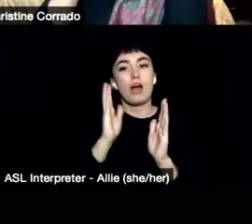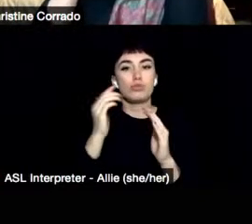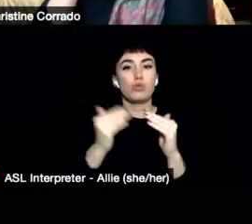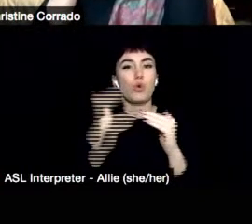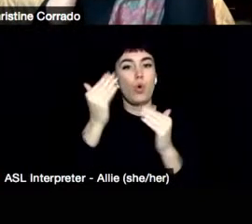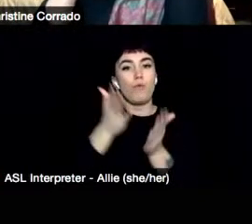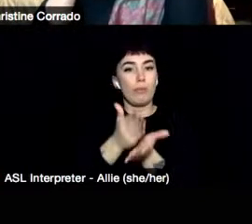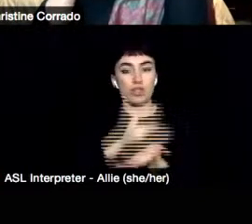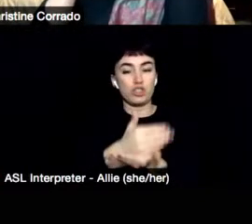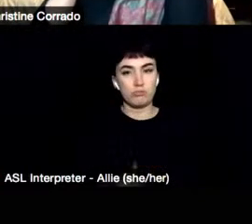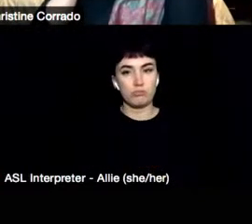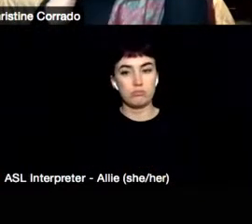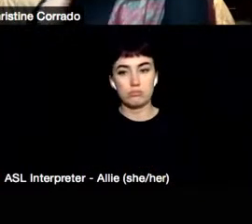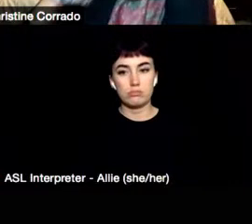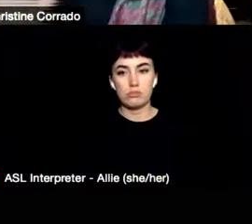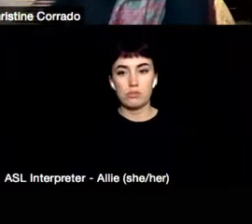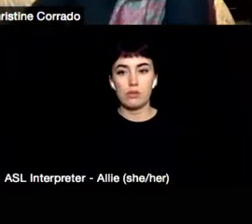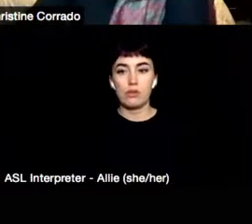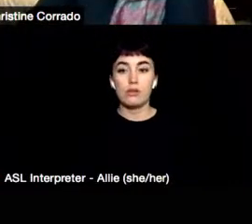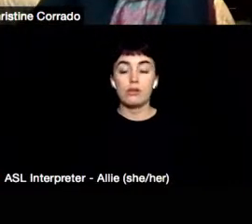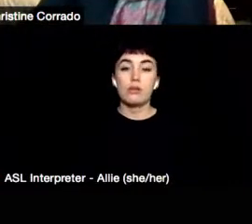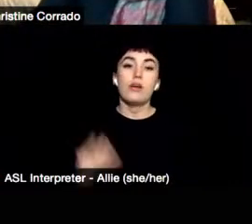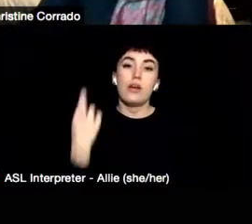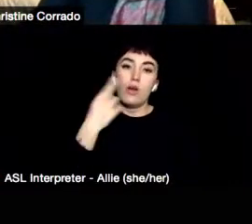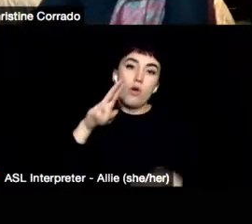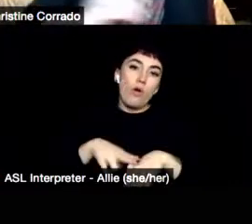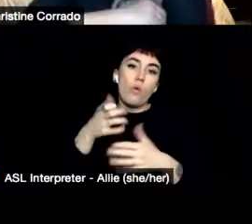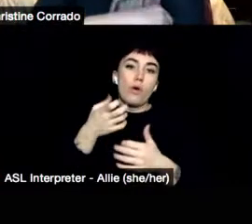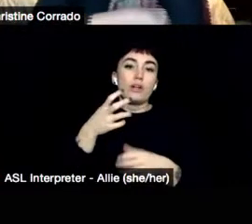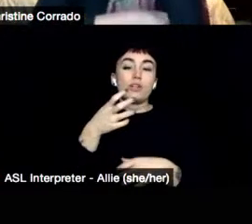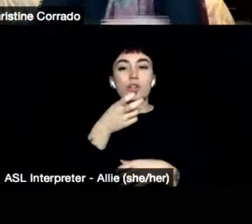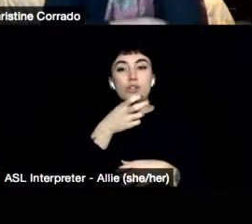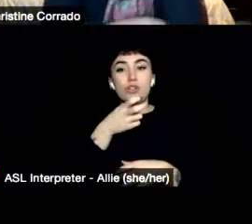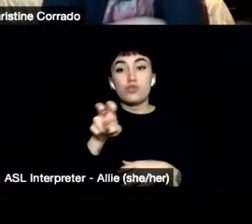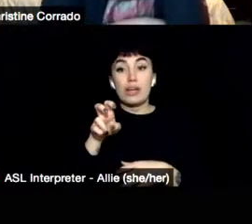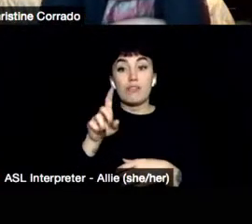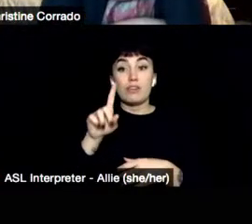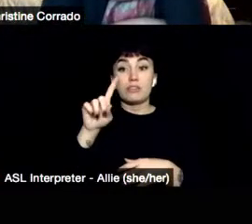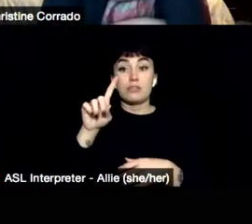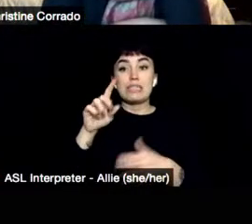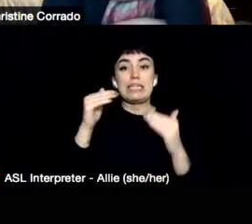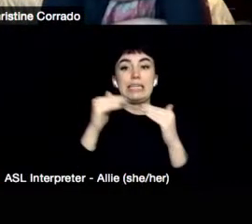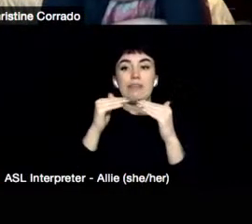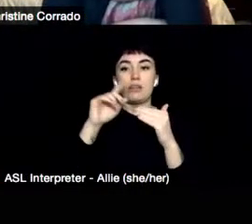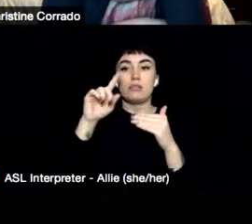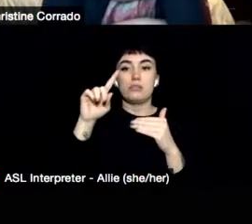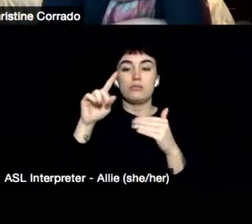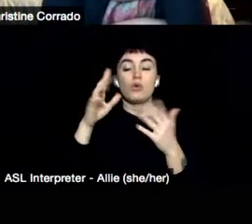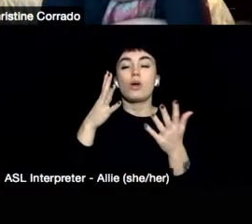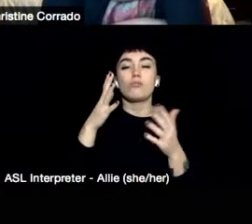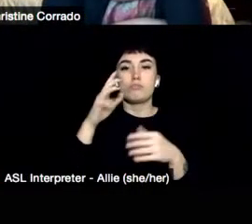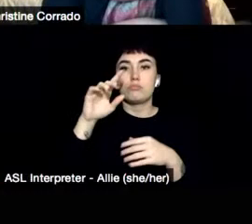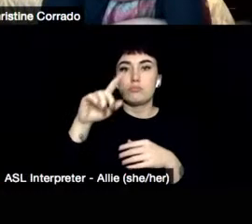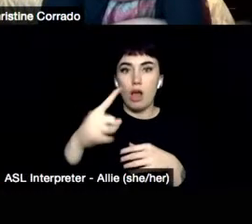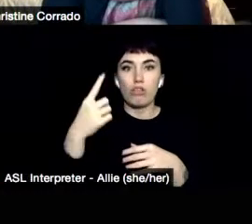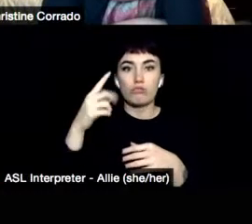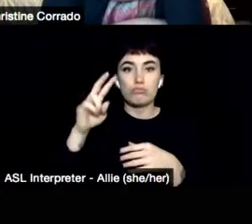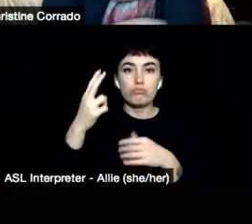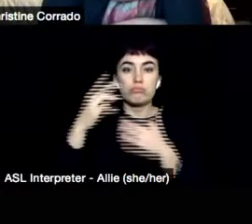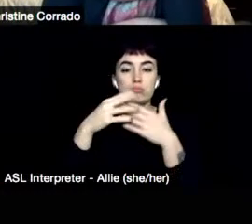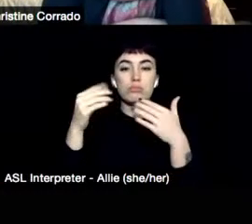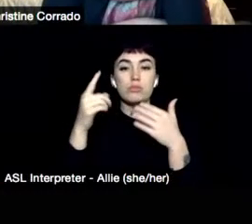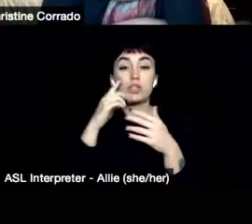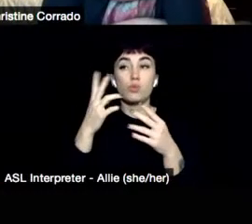budget. So, and then the reason, of course, we like to transfer even dollar numbers is because of when we look back at the